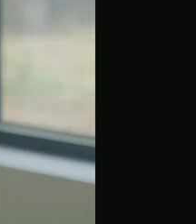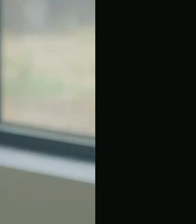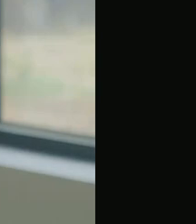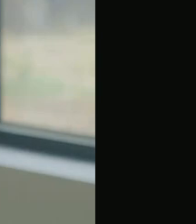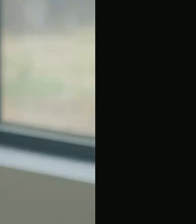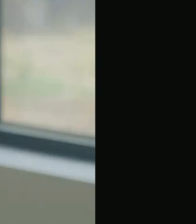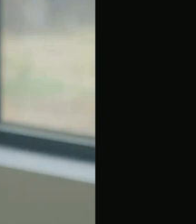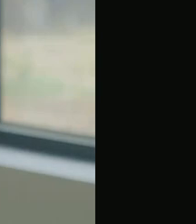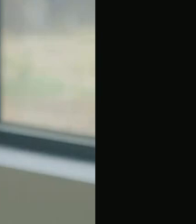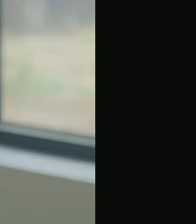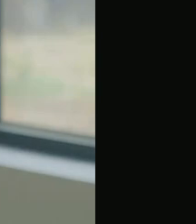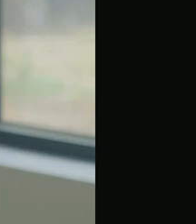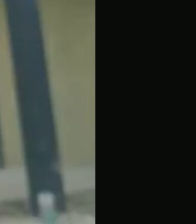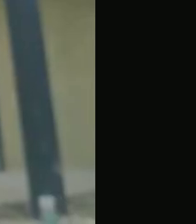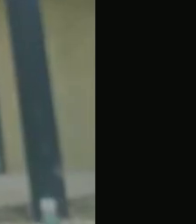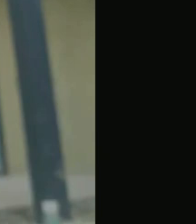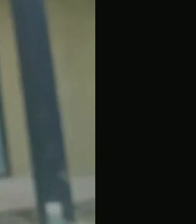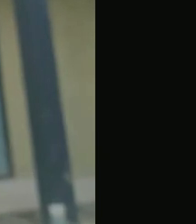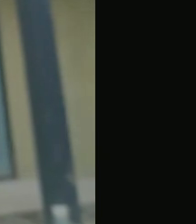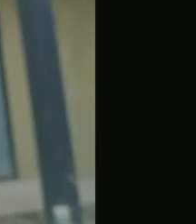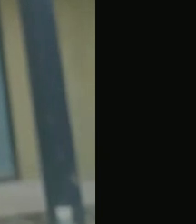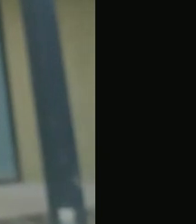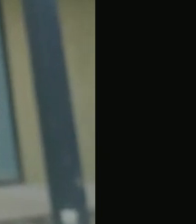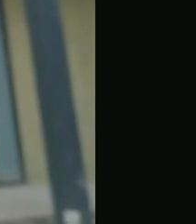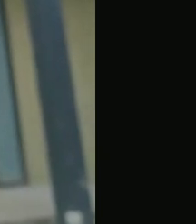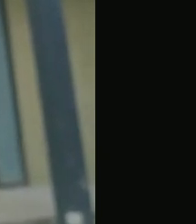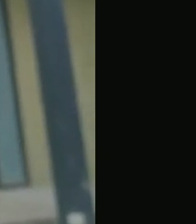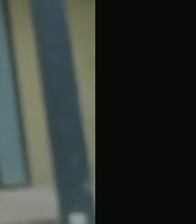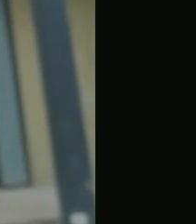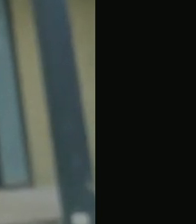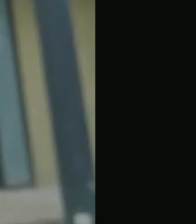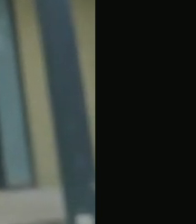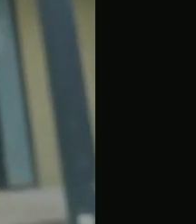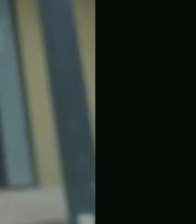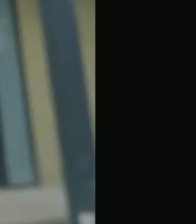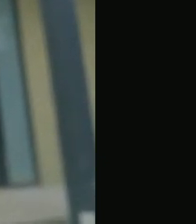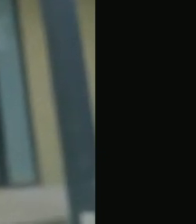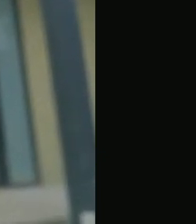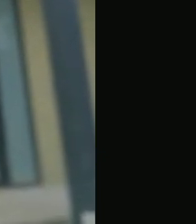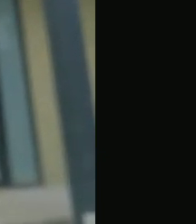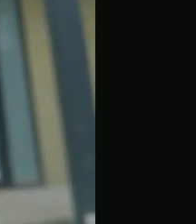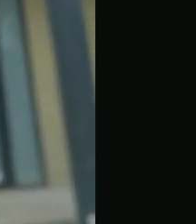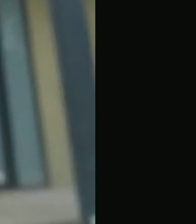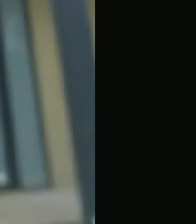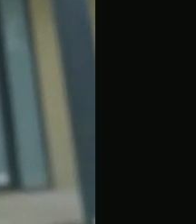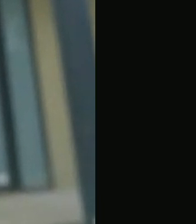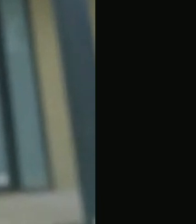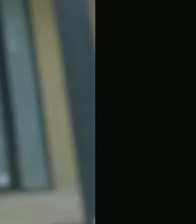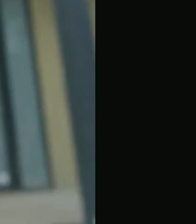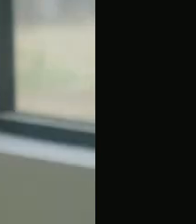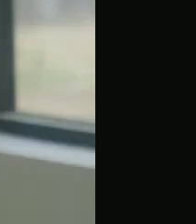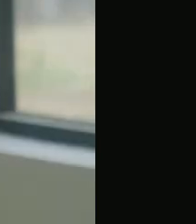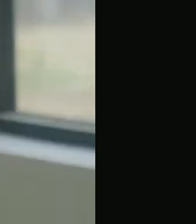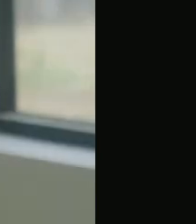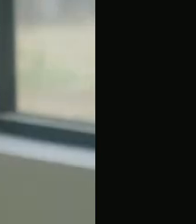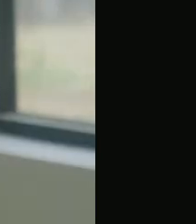say that we will not tolerate this. And what it showed us as the Muslim community as well was